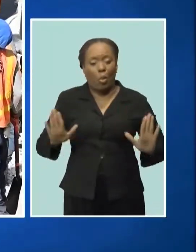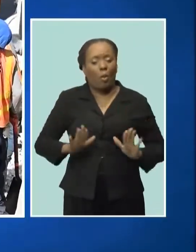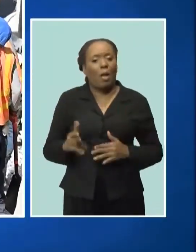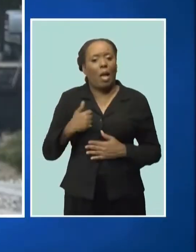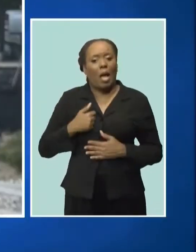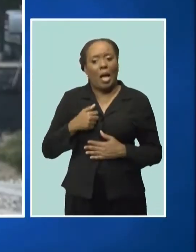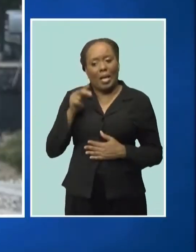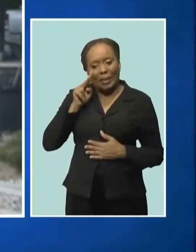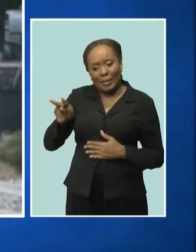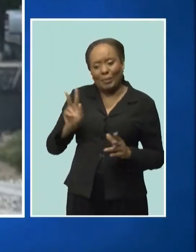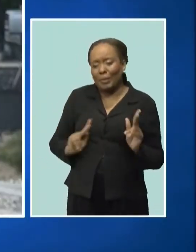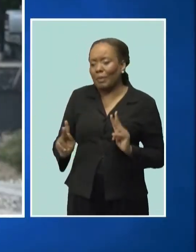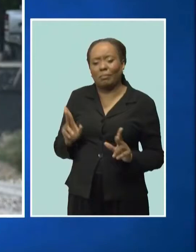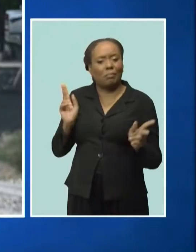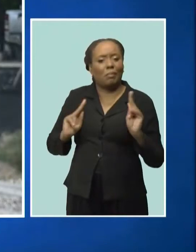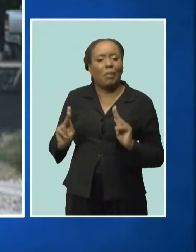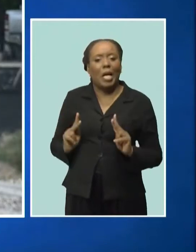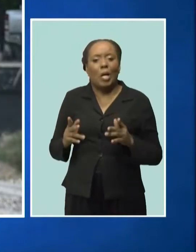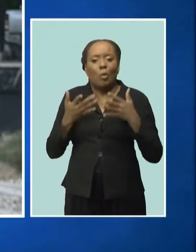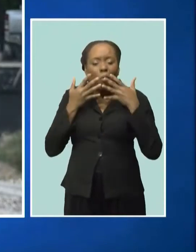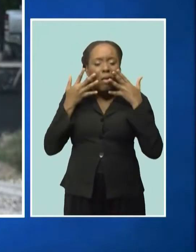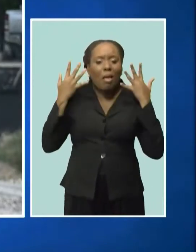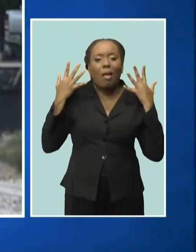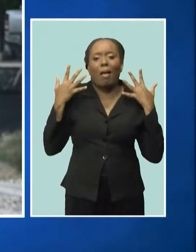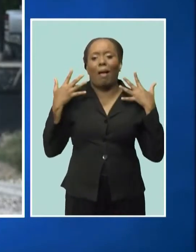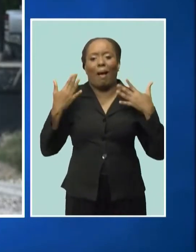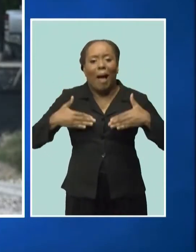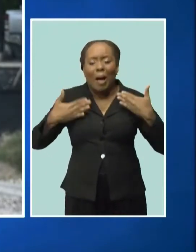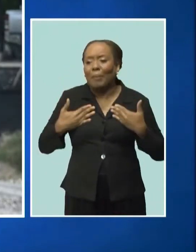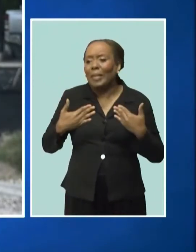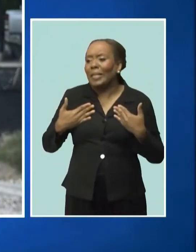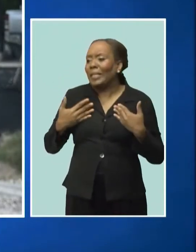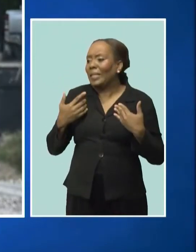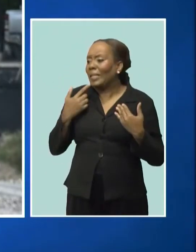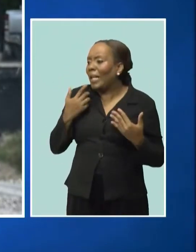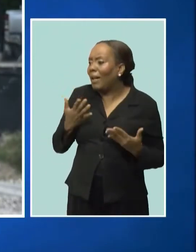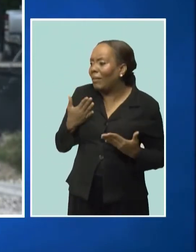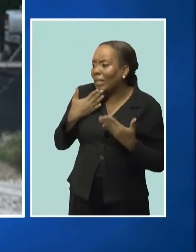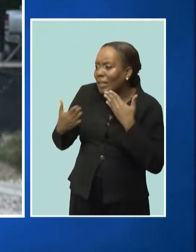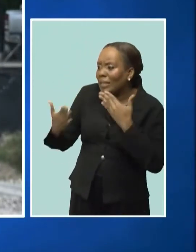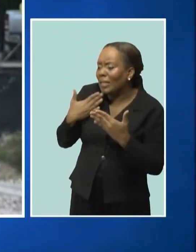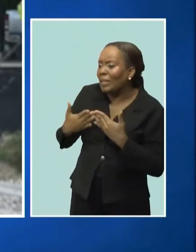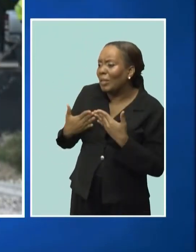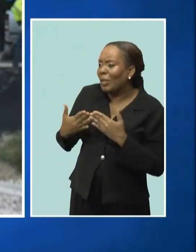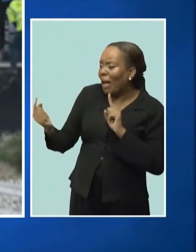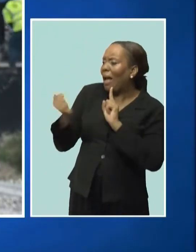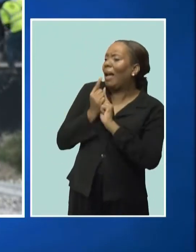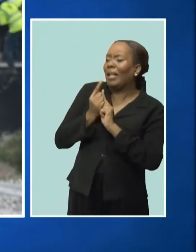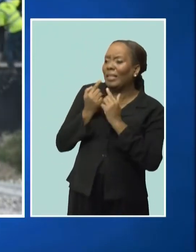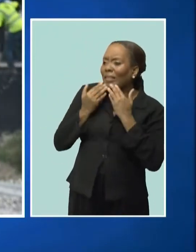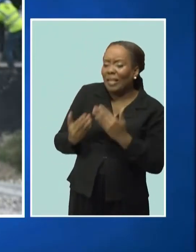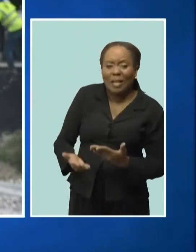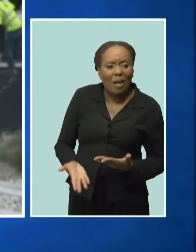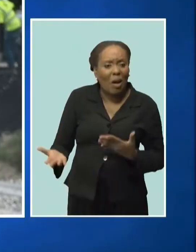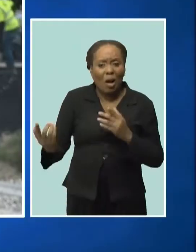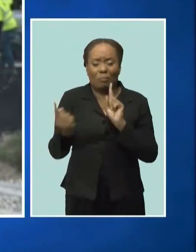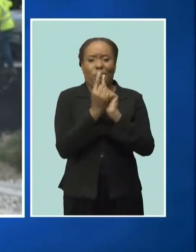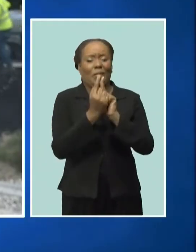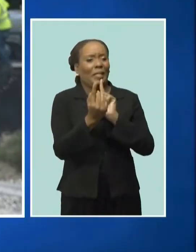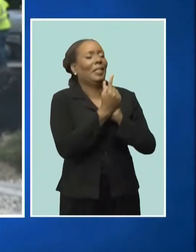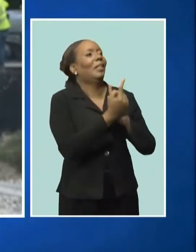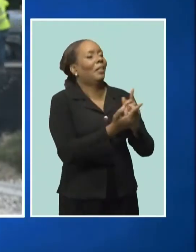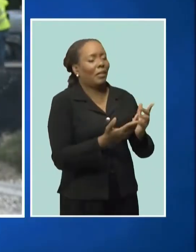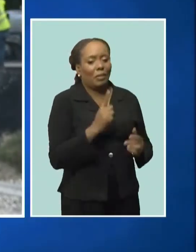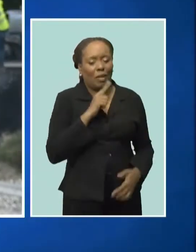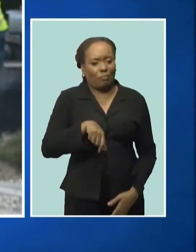residents, I see how happy persons are. When I meet them and they tell me, thank you, Mr. Springer, for fixing our road, you know, it gives me great